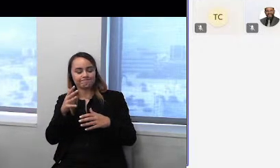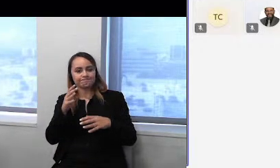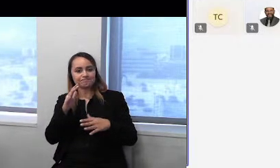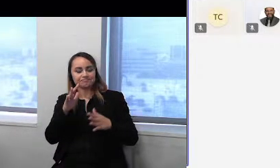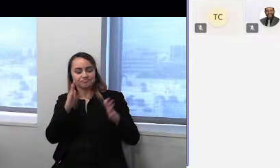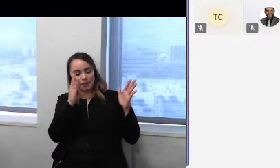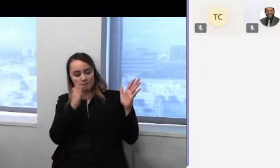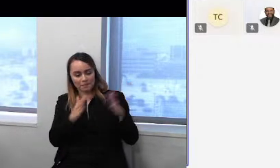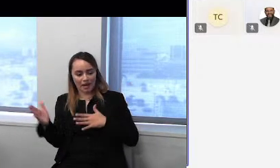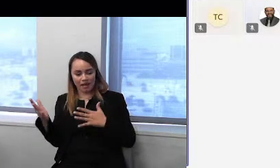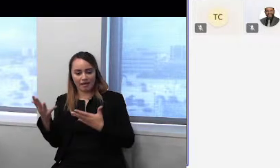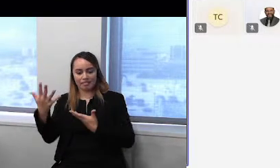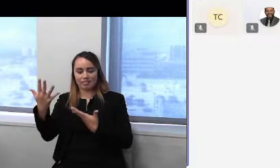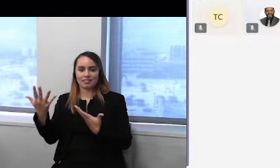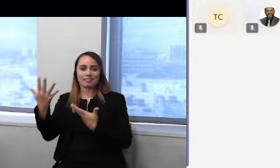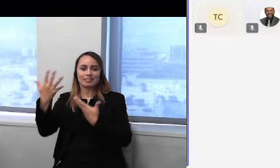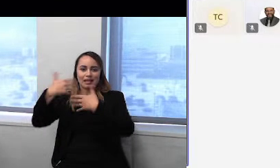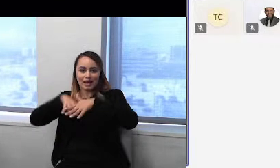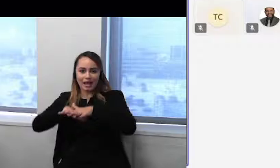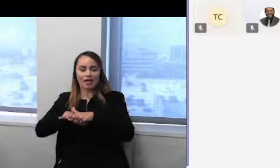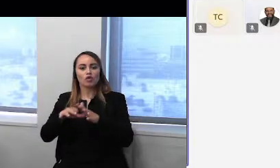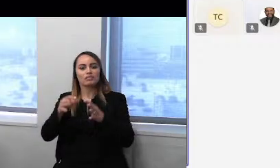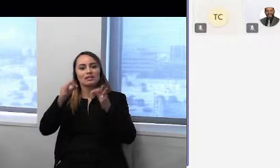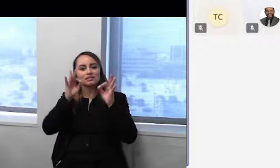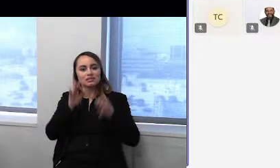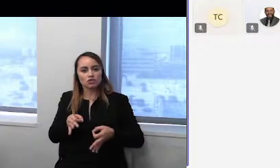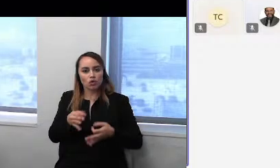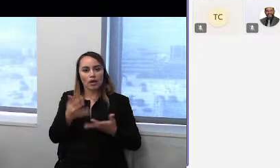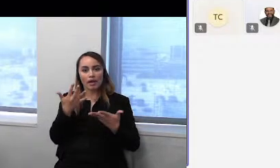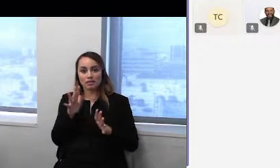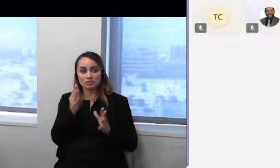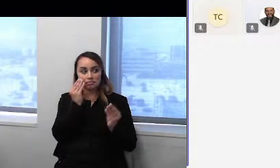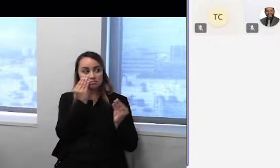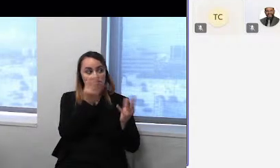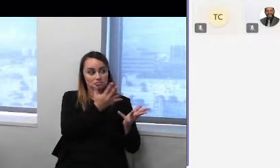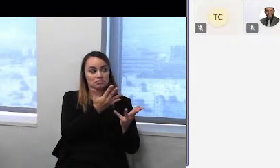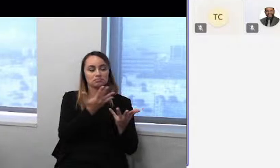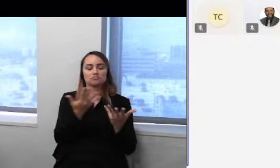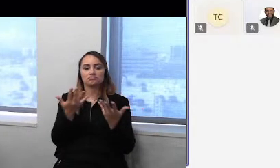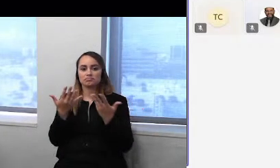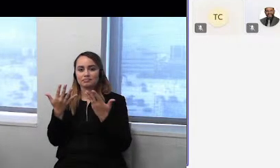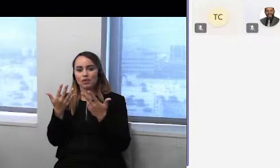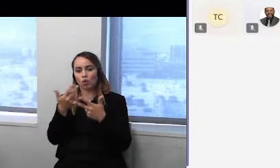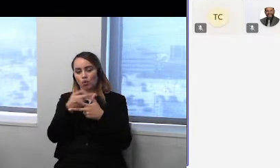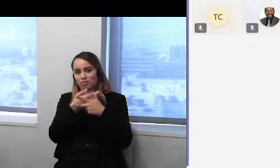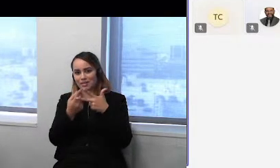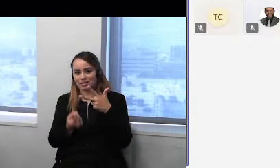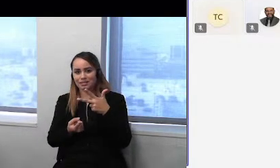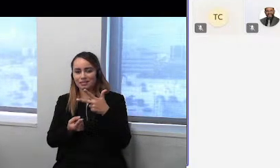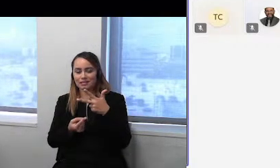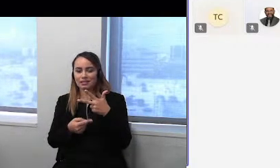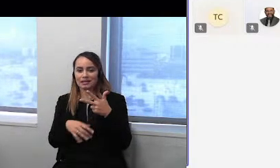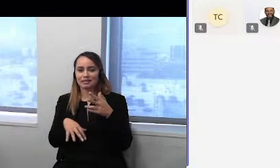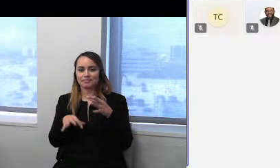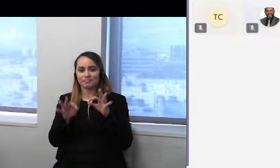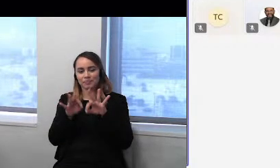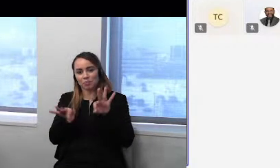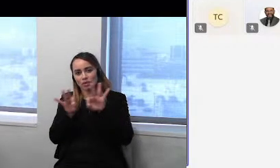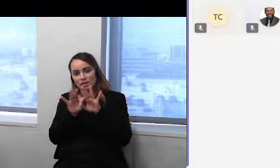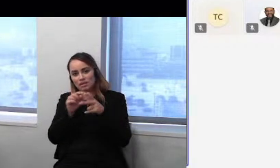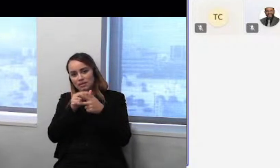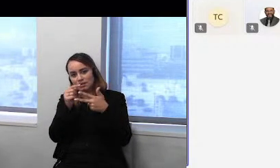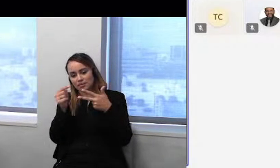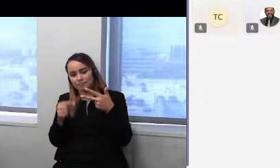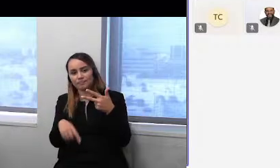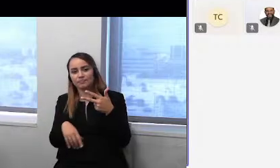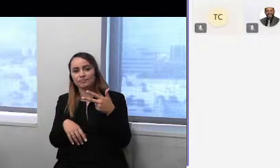make informed decisions about the three elements that I talked about: sustainability, reliability, and affordability.